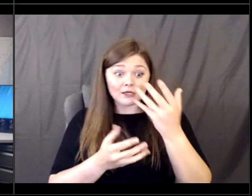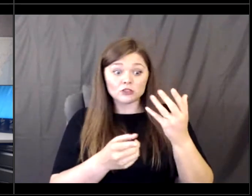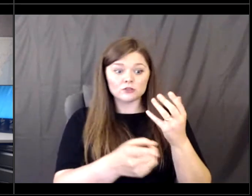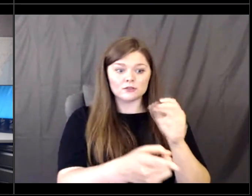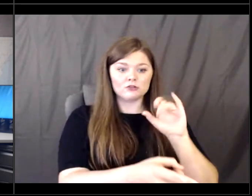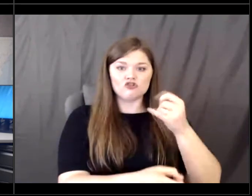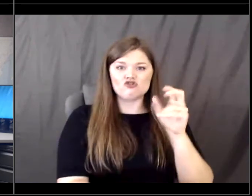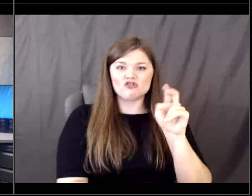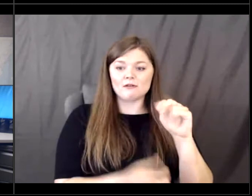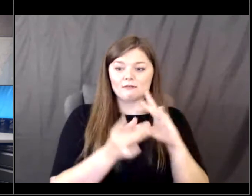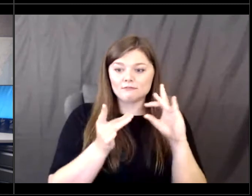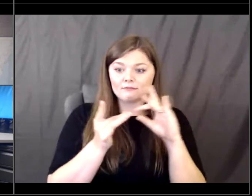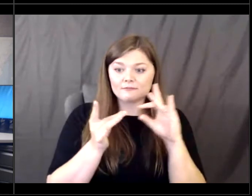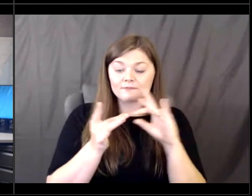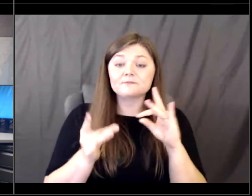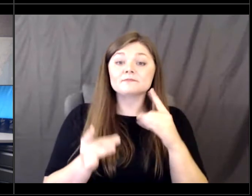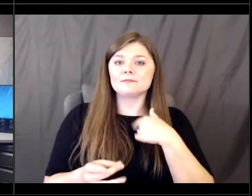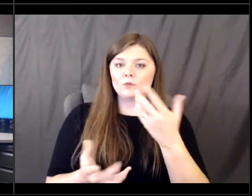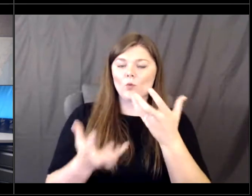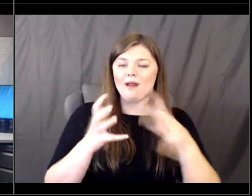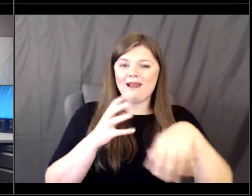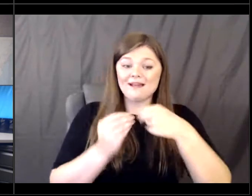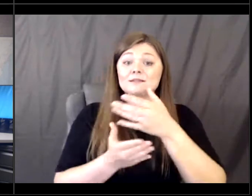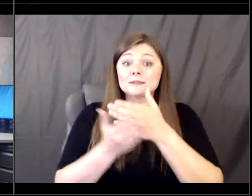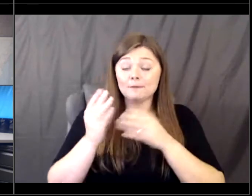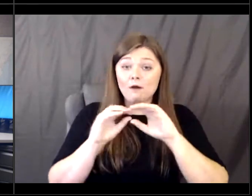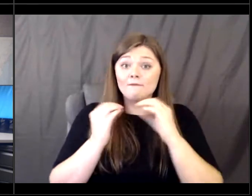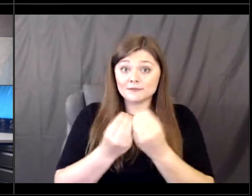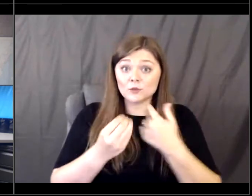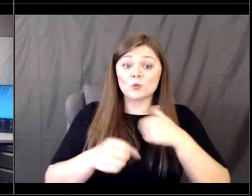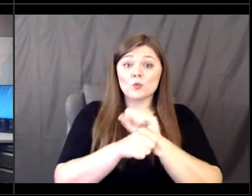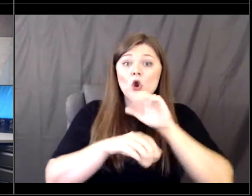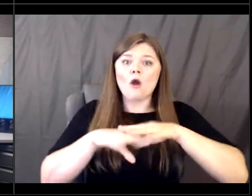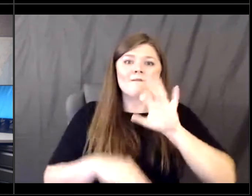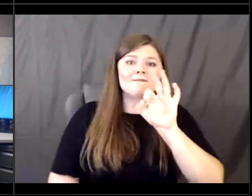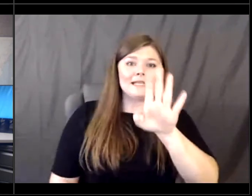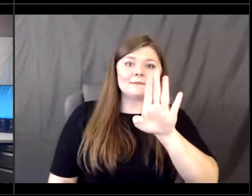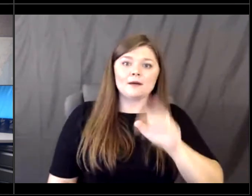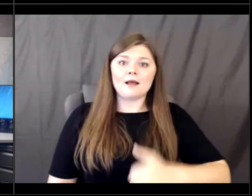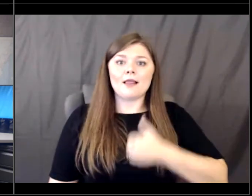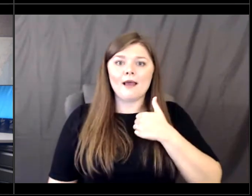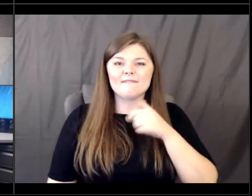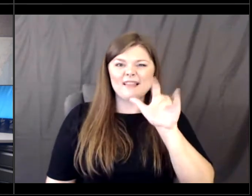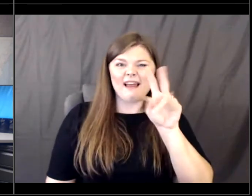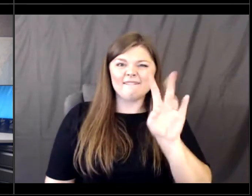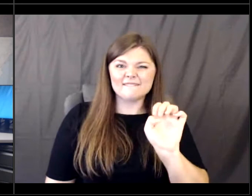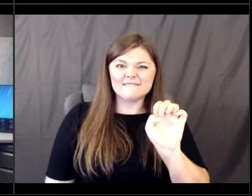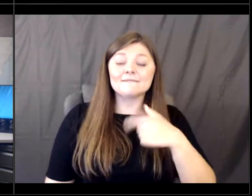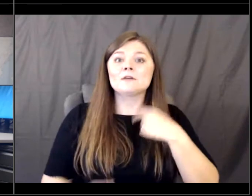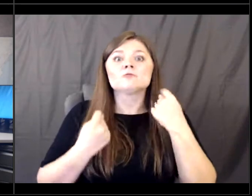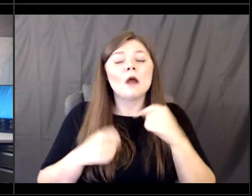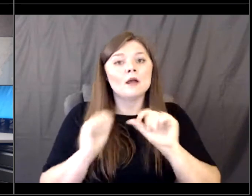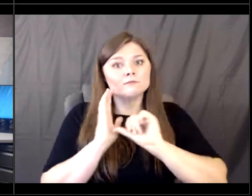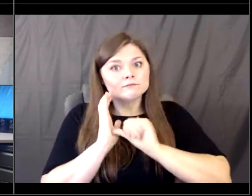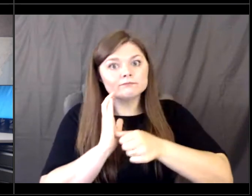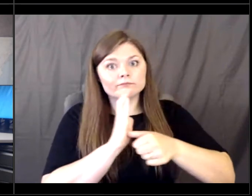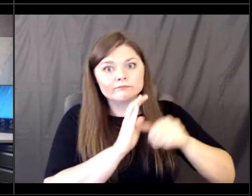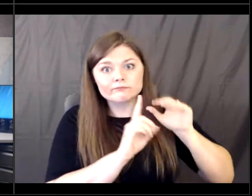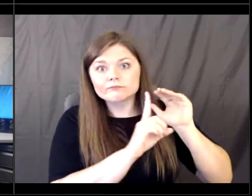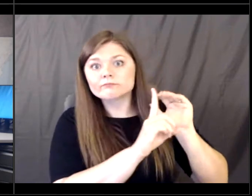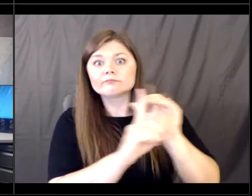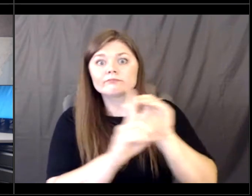in, Darren, that some of the offices are working on doing Facebook Lives. And so I try to be very adamant in reminding,